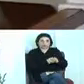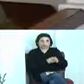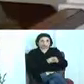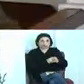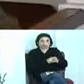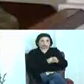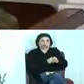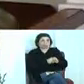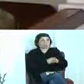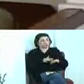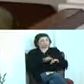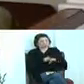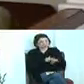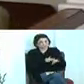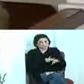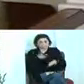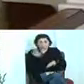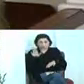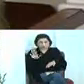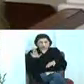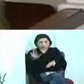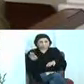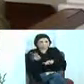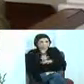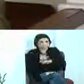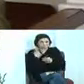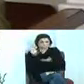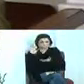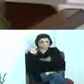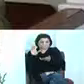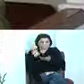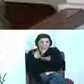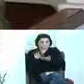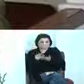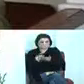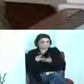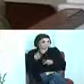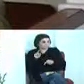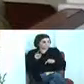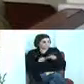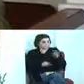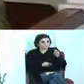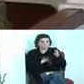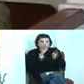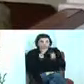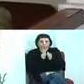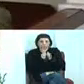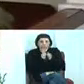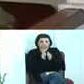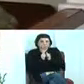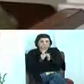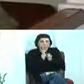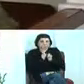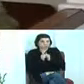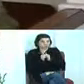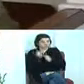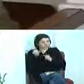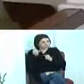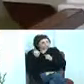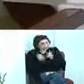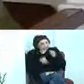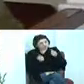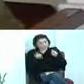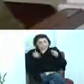Slowly, the barber's business began to dwindle. He just couldn't compete. In a last-ditch